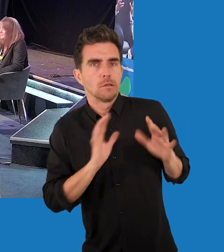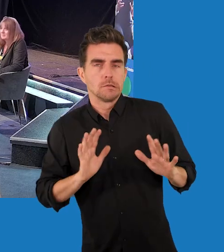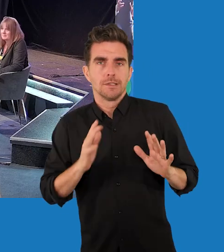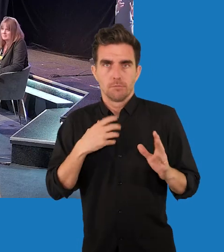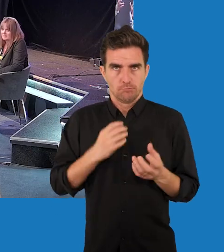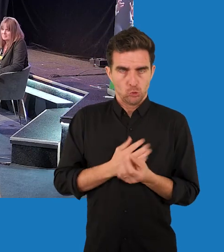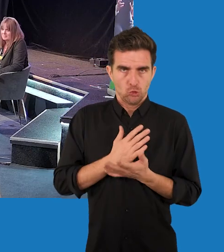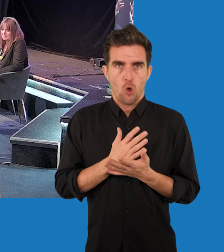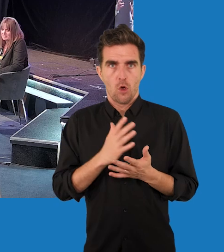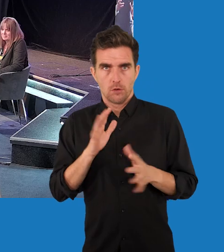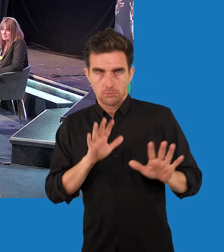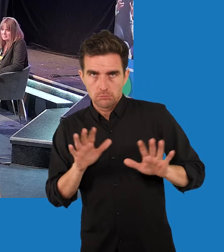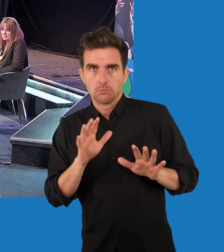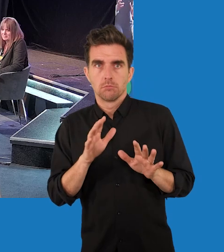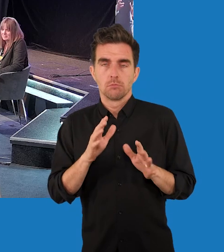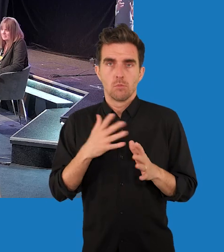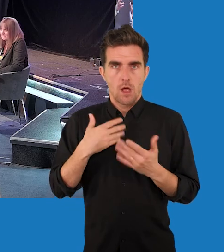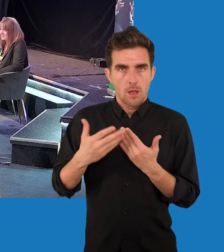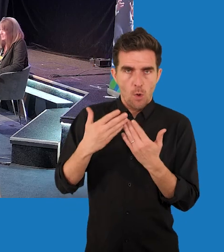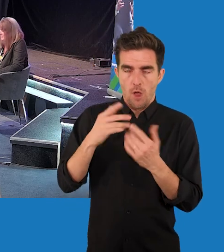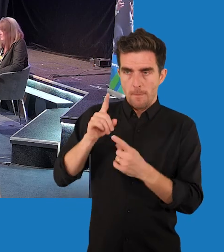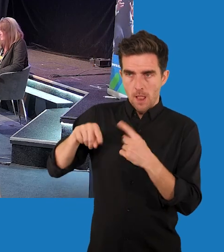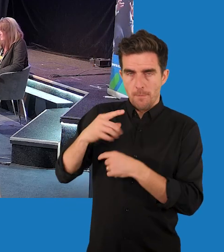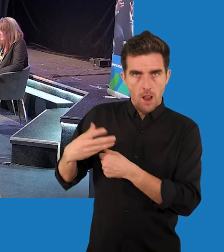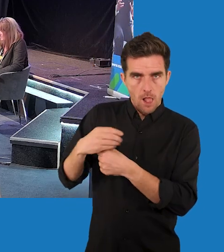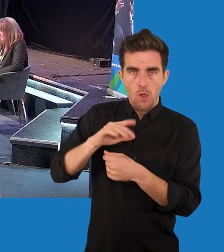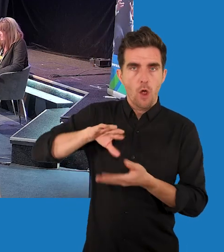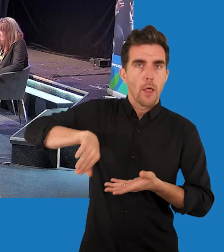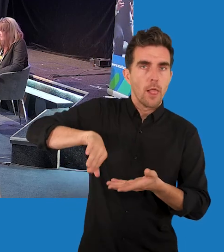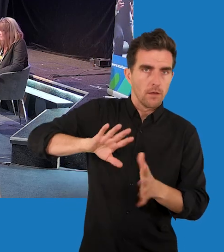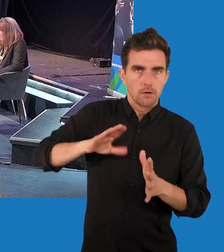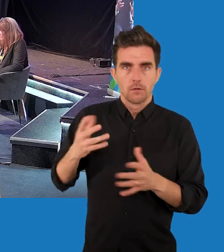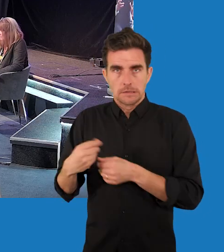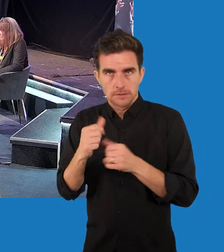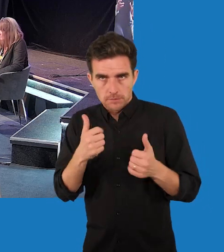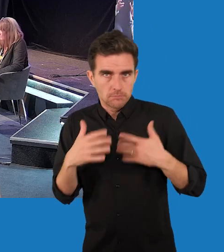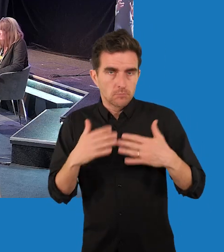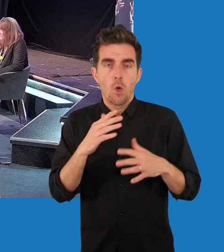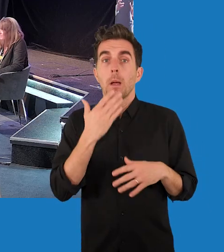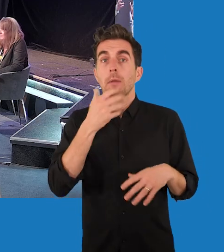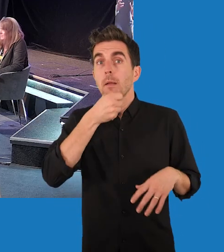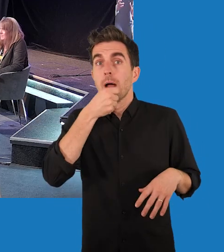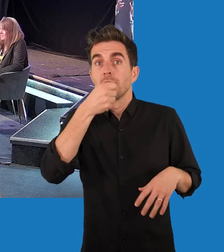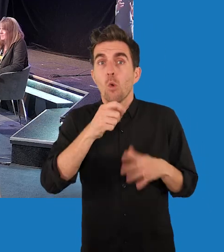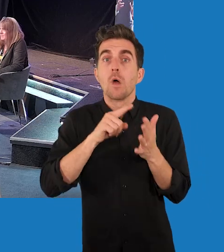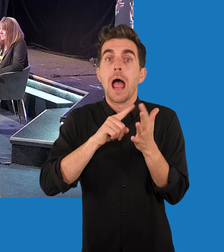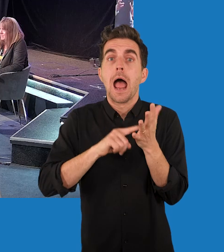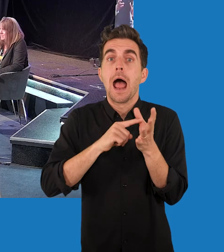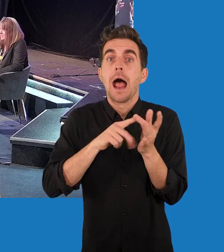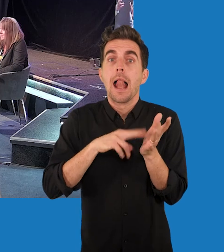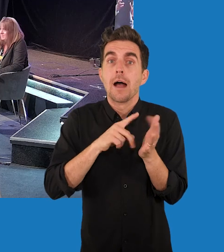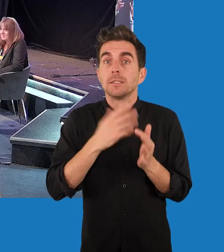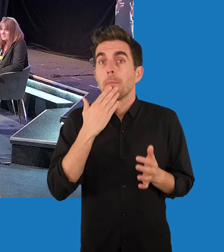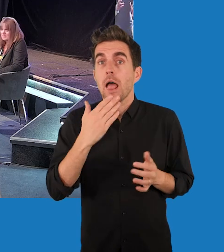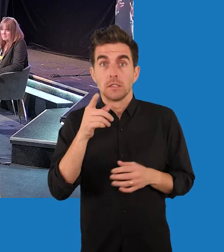the fact that we need to make sure that we don't increase health inequalities in the way in which we do it. Can I check, do we have, could you